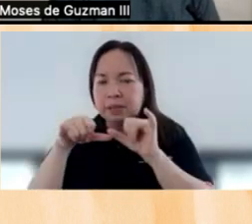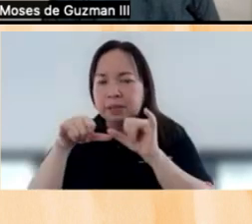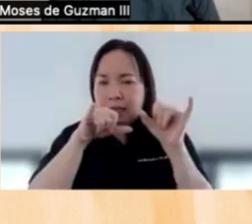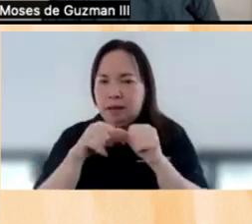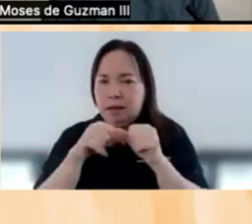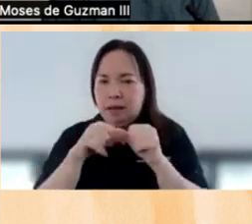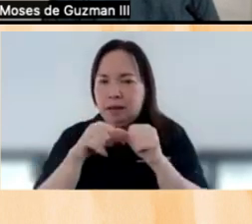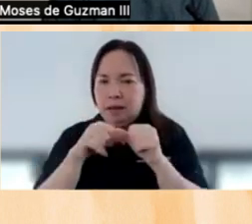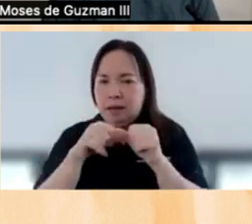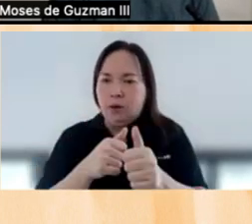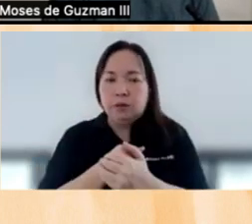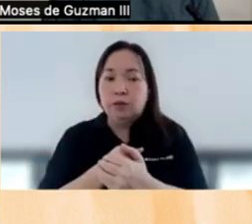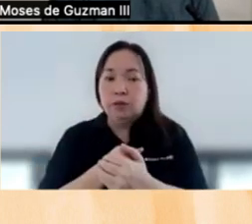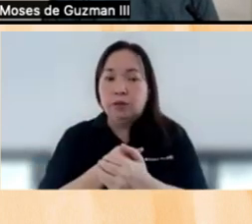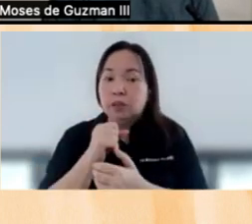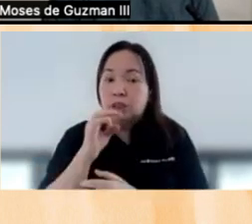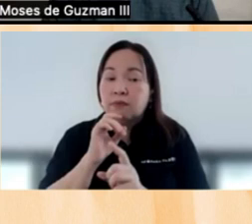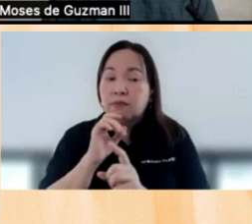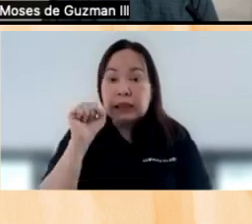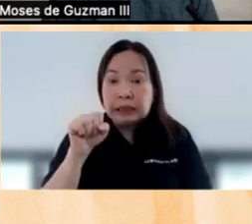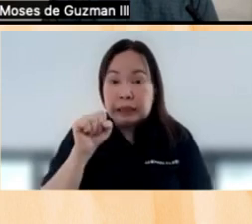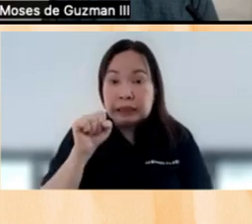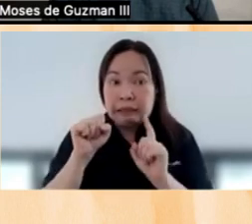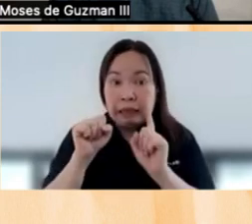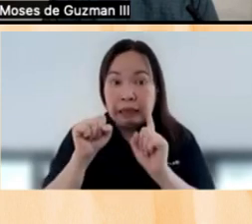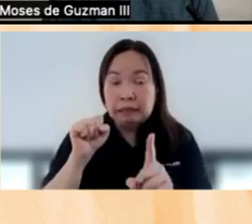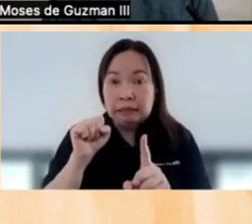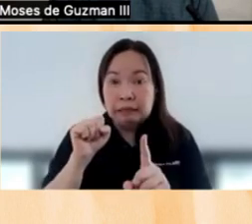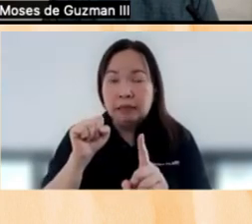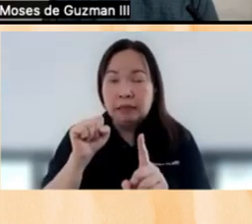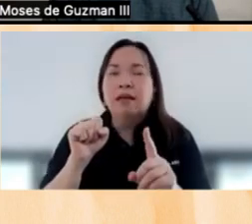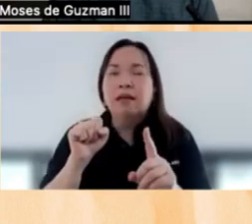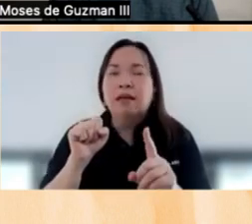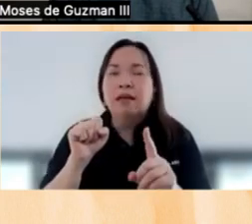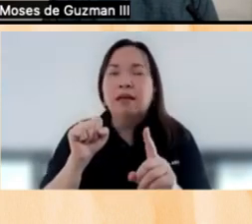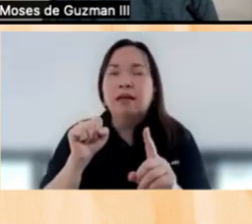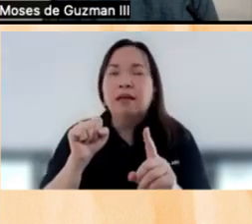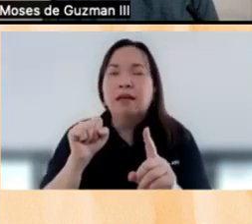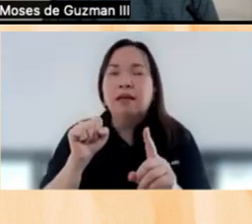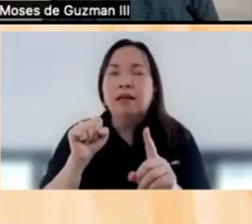done using the Columbia Suicide Severity Rating Scale, or